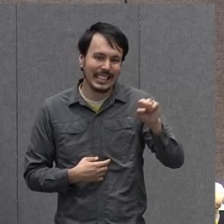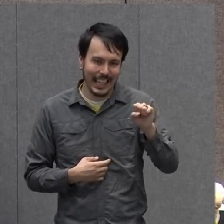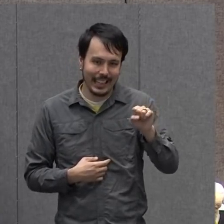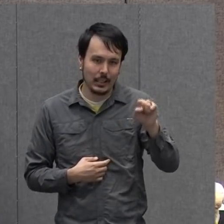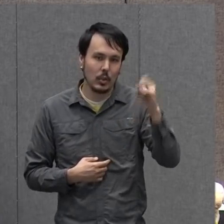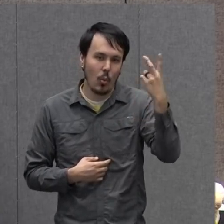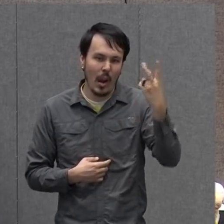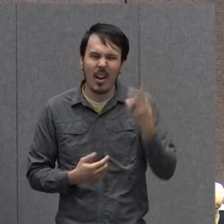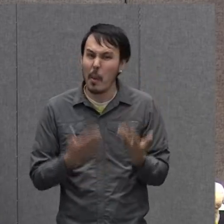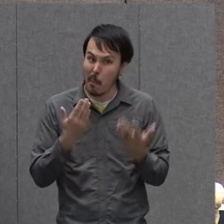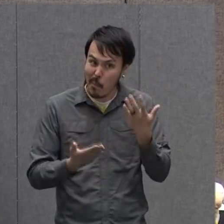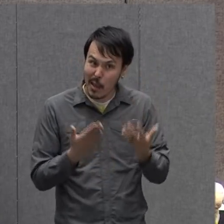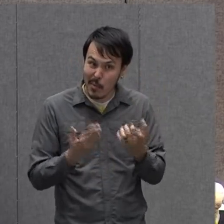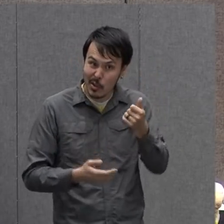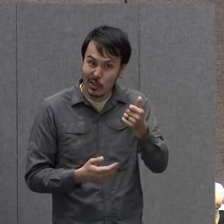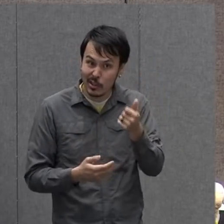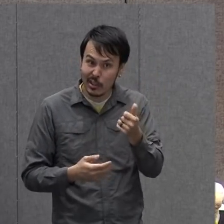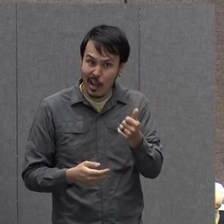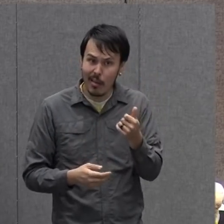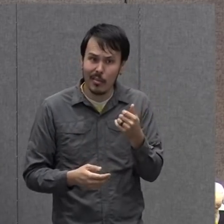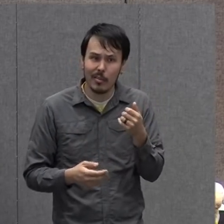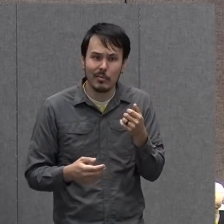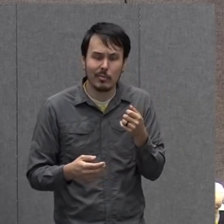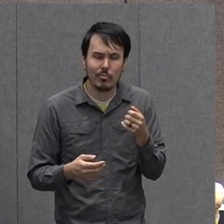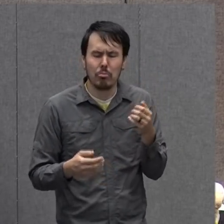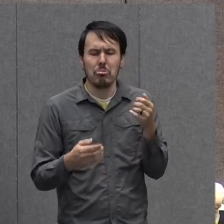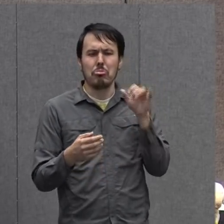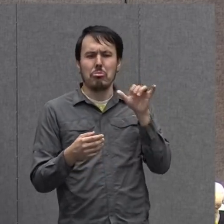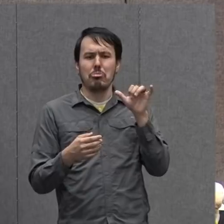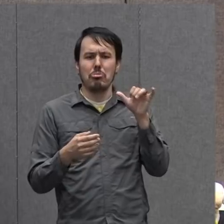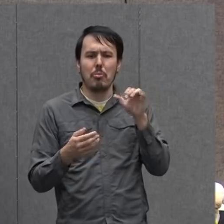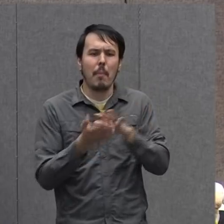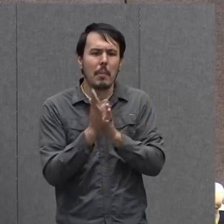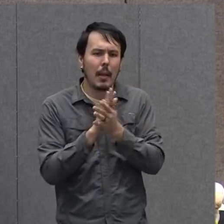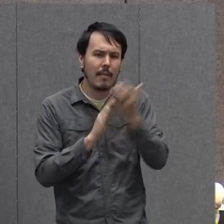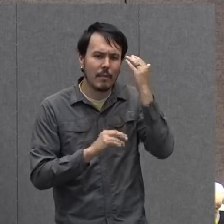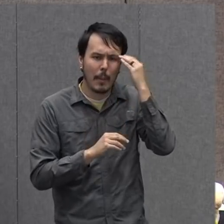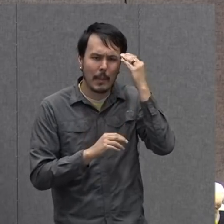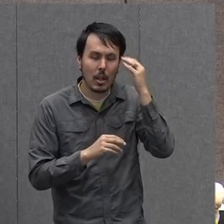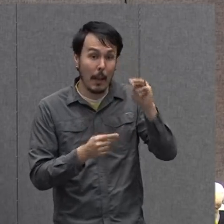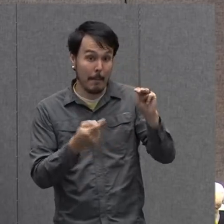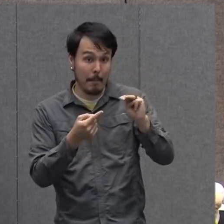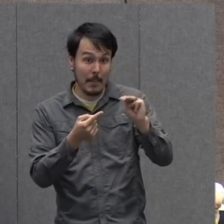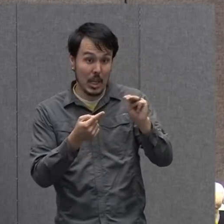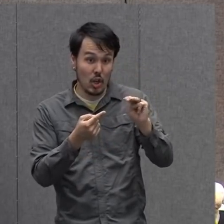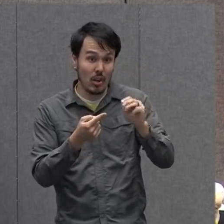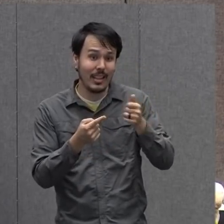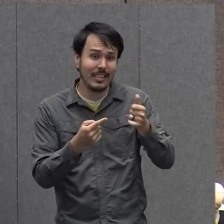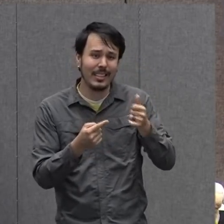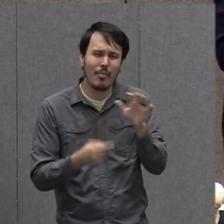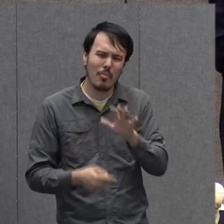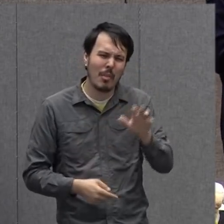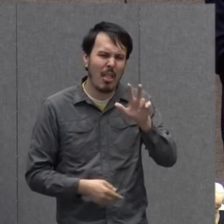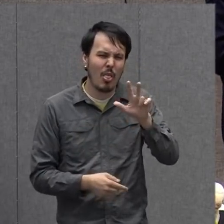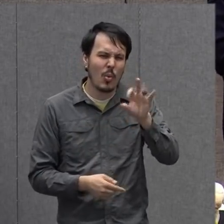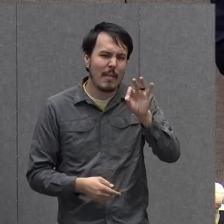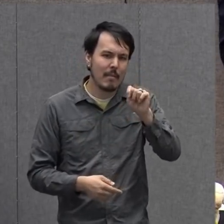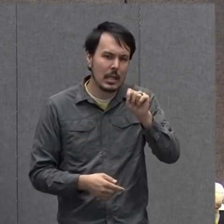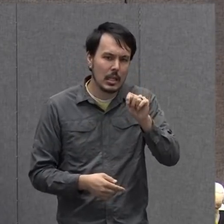going to change if we're on Earth, if we're on the moon, if we're out in space, if we're on Mars. Our